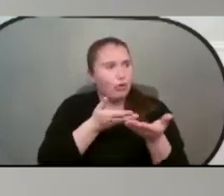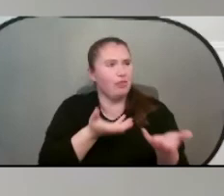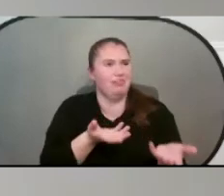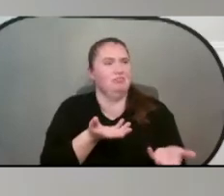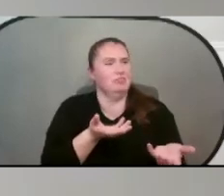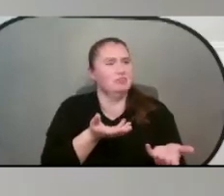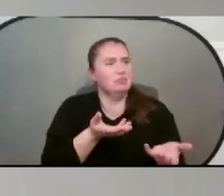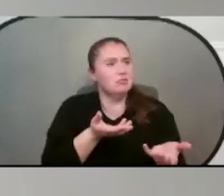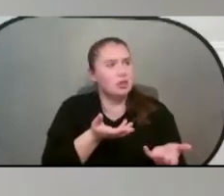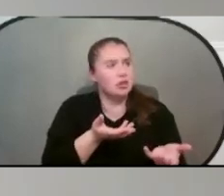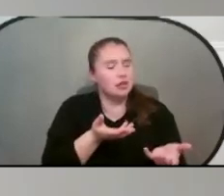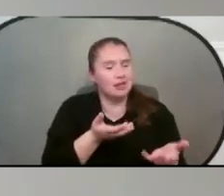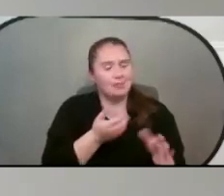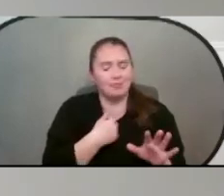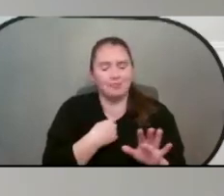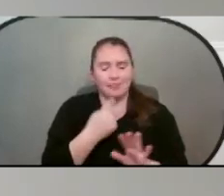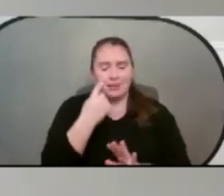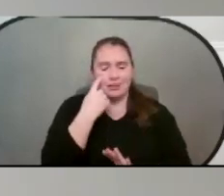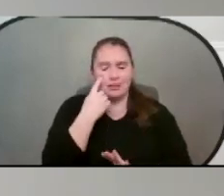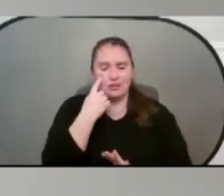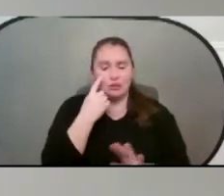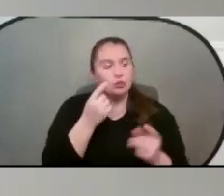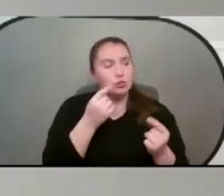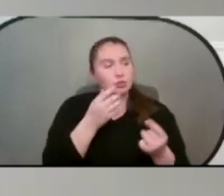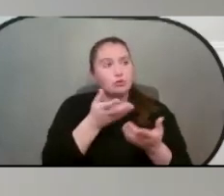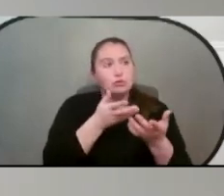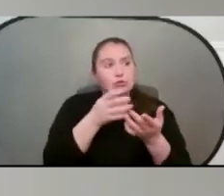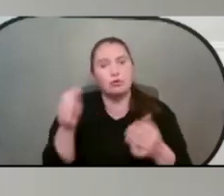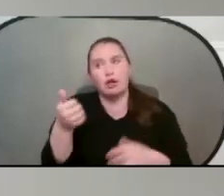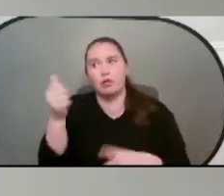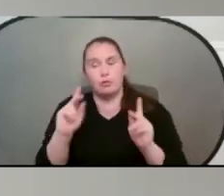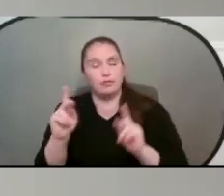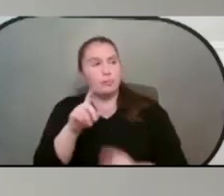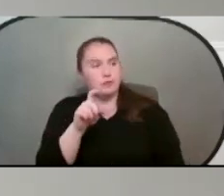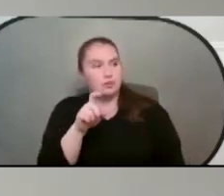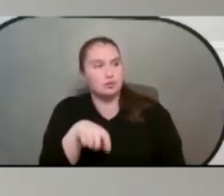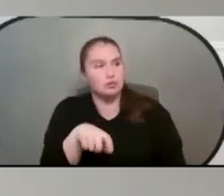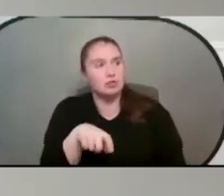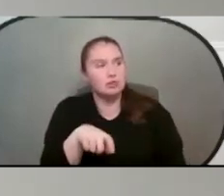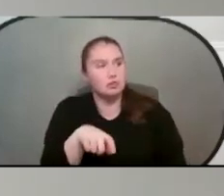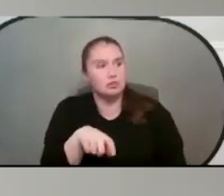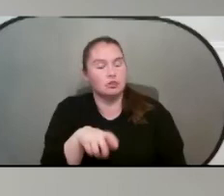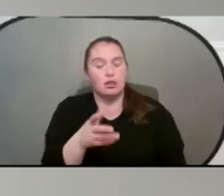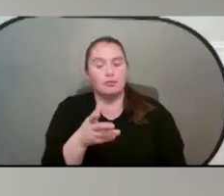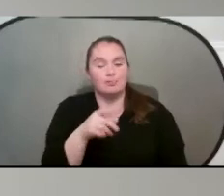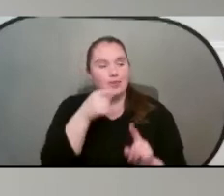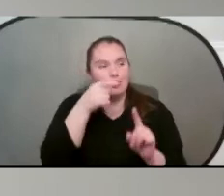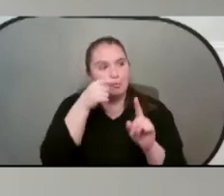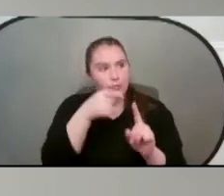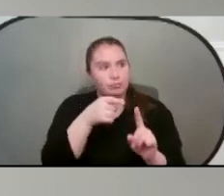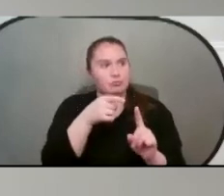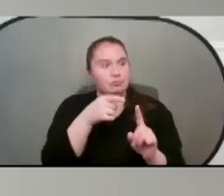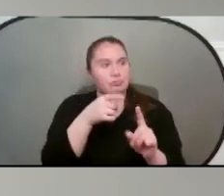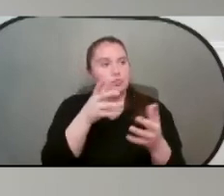would, I would only think that maybe it's serving someone else because the purpose, we all know that students learn in